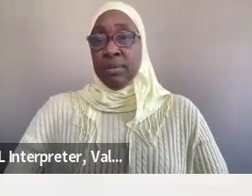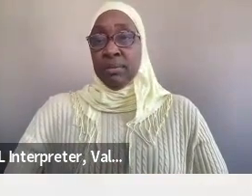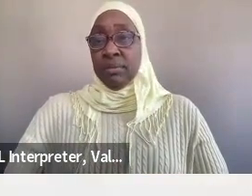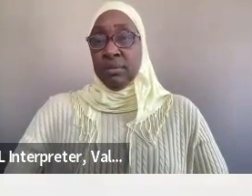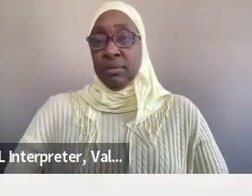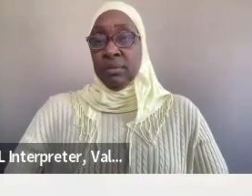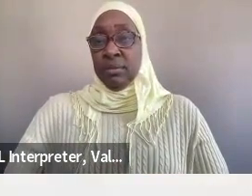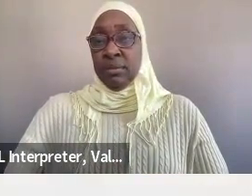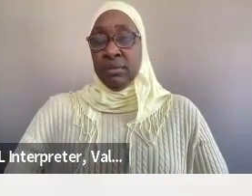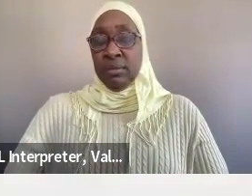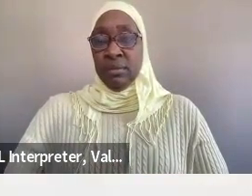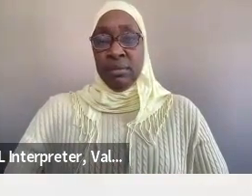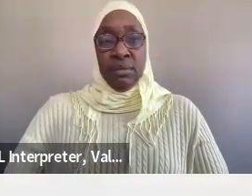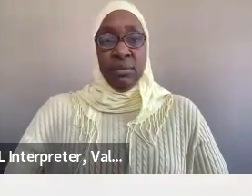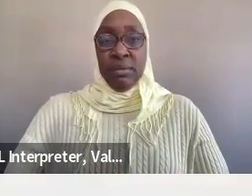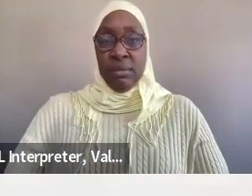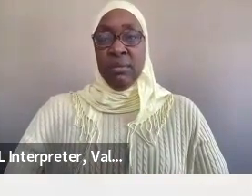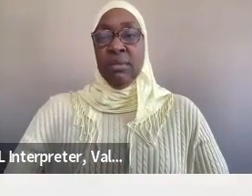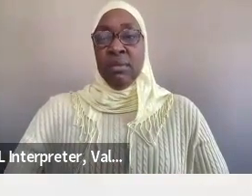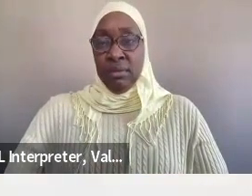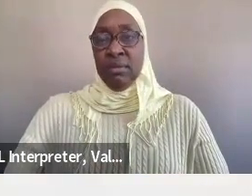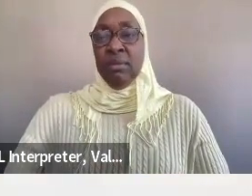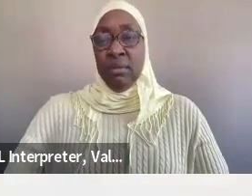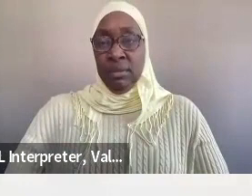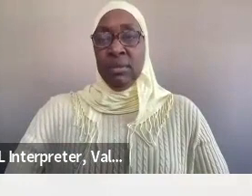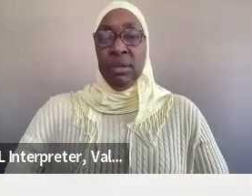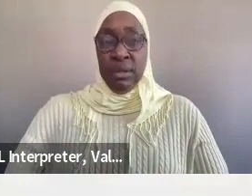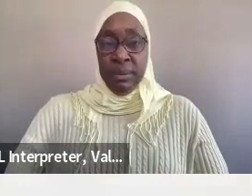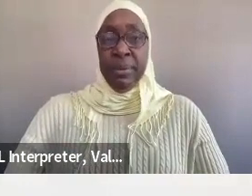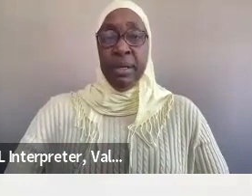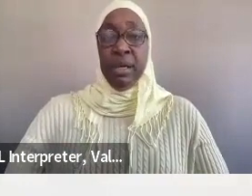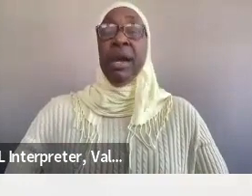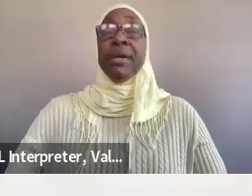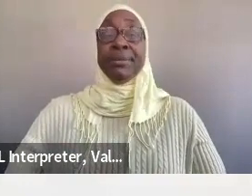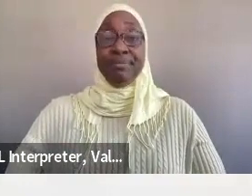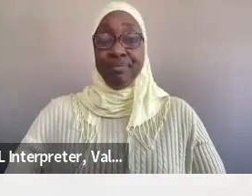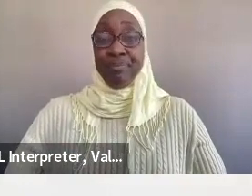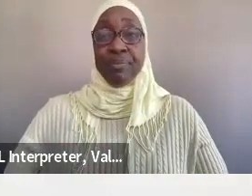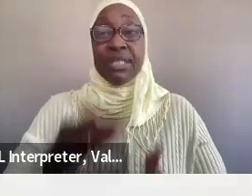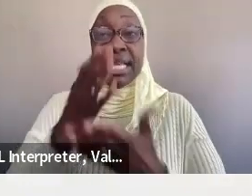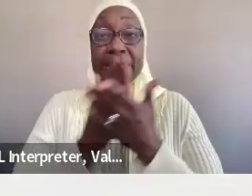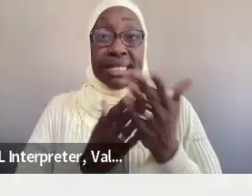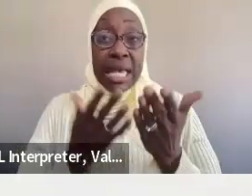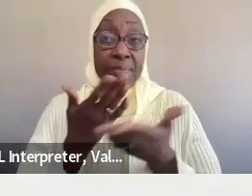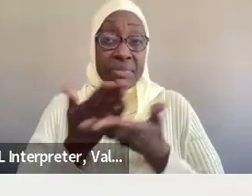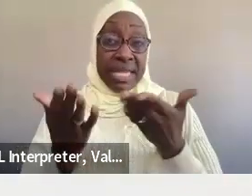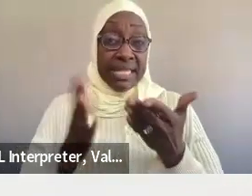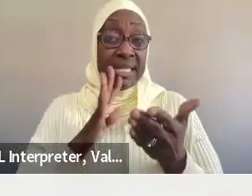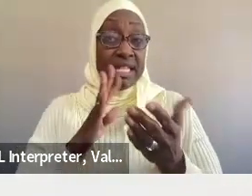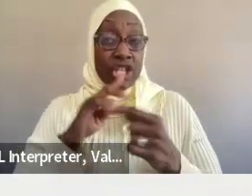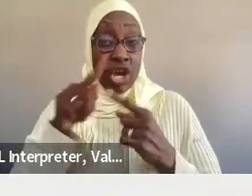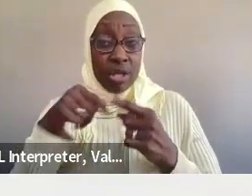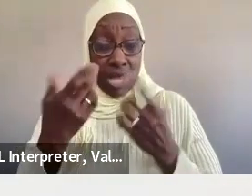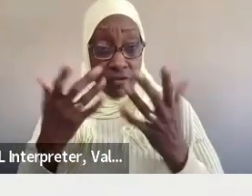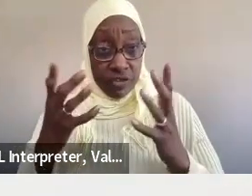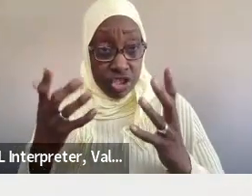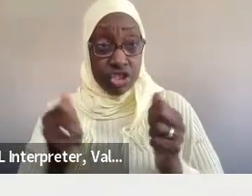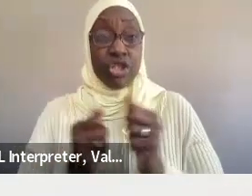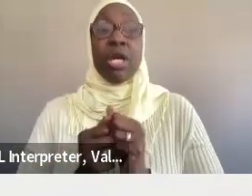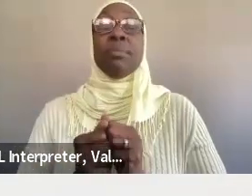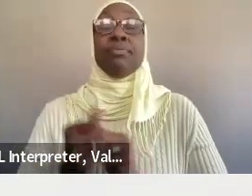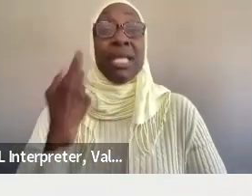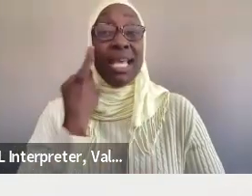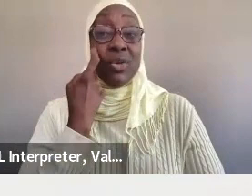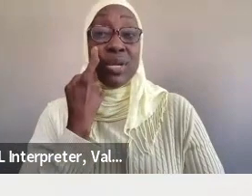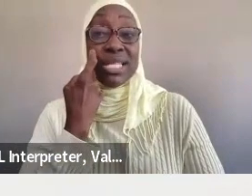That one's also mine, right? Yeah. Okay. Yeah. So some of the initiatives that I've already kind of touched on are so more recently, because now we have